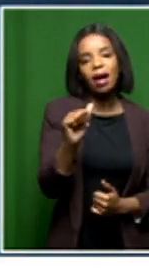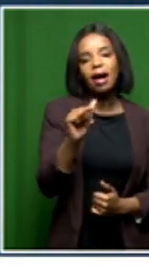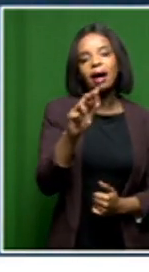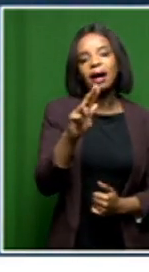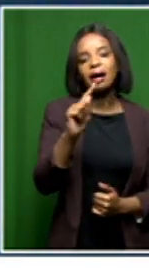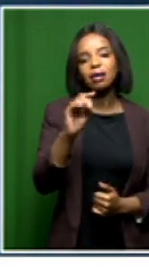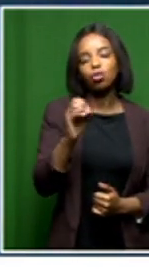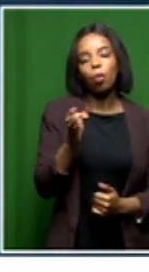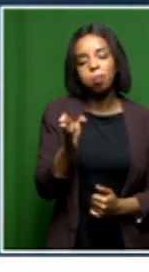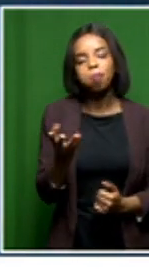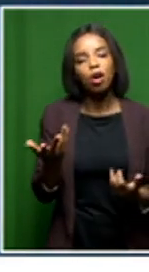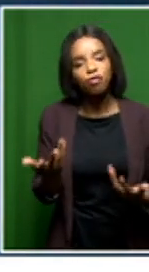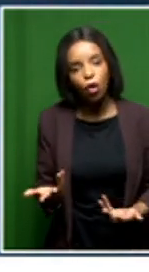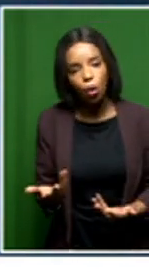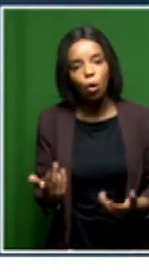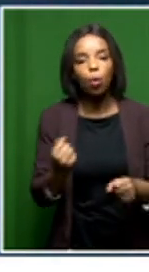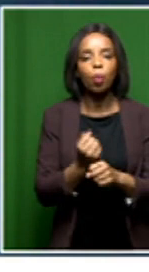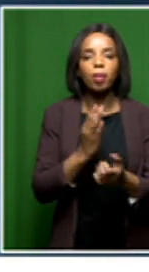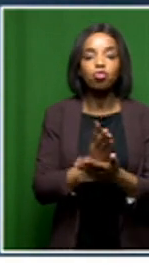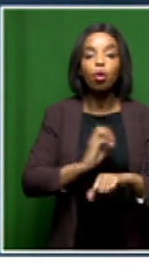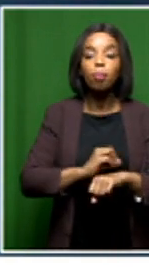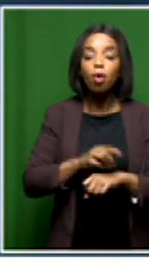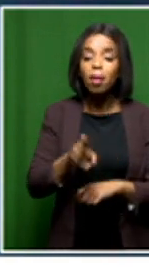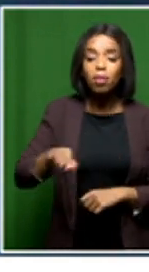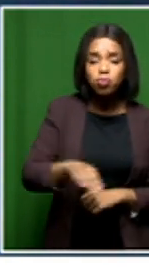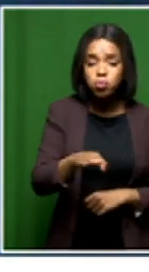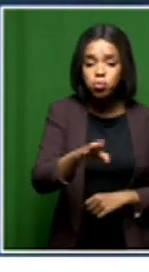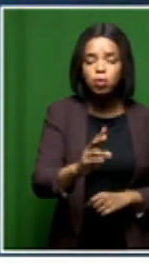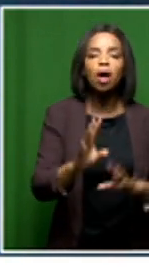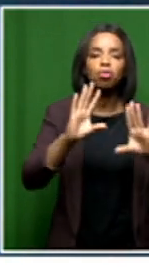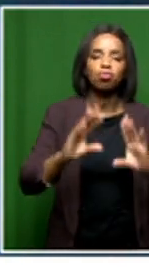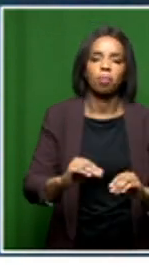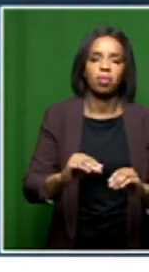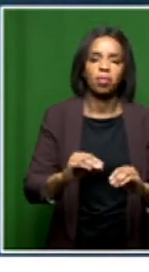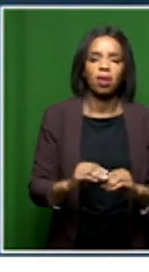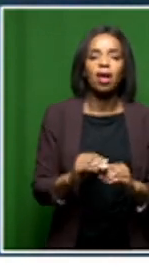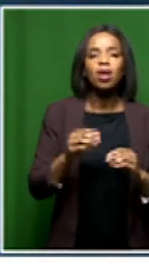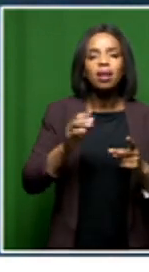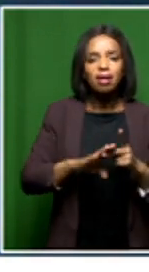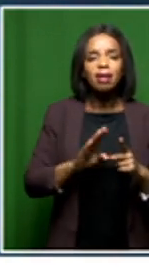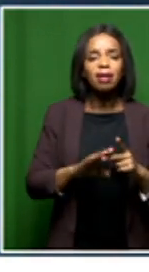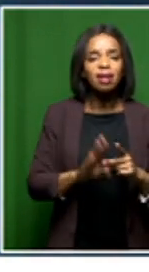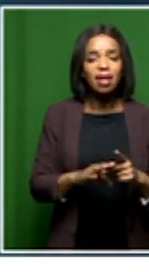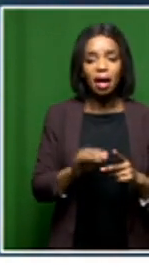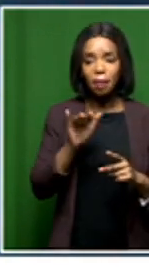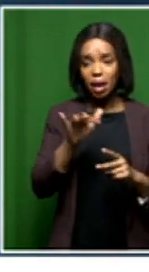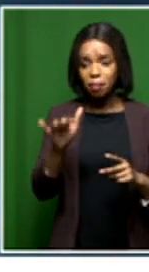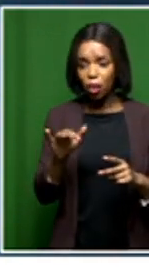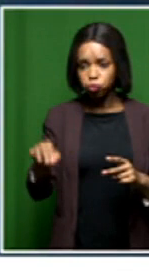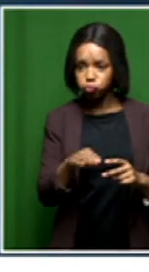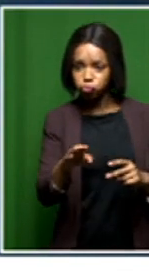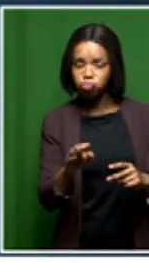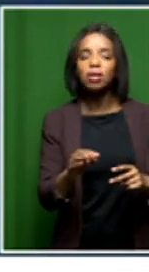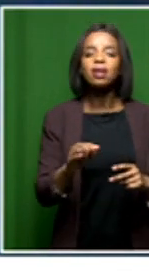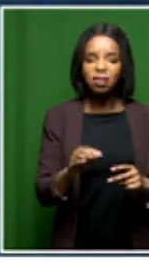that problem. Yeah. AARTO is designed to make sure that we introduce the points demerit system so that we're able to catch those habitual infringers.